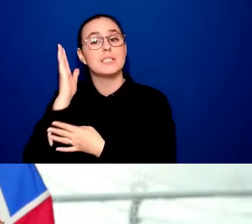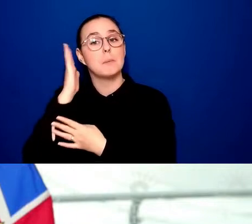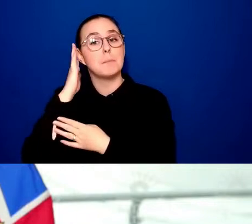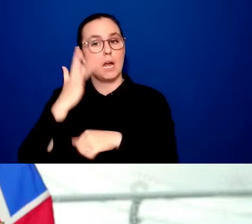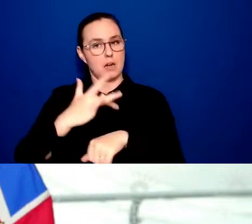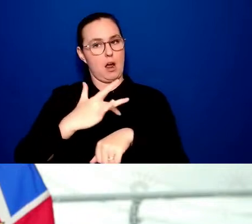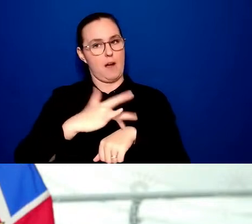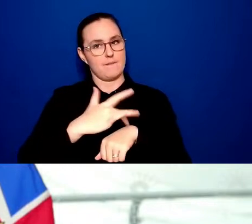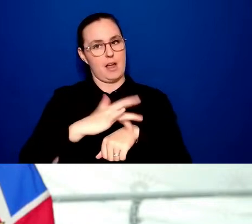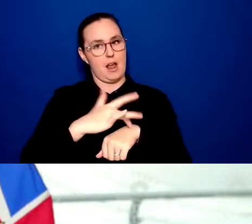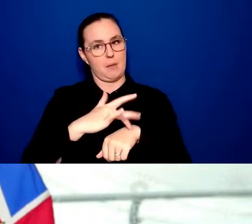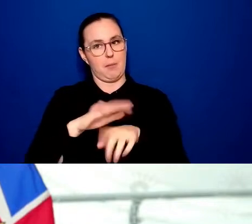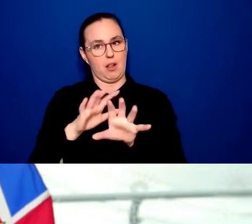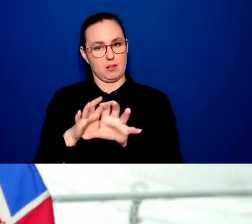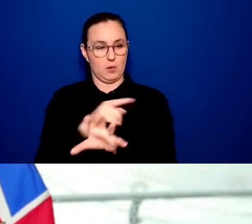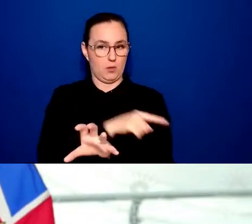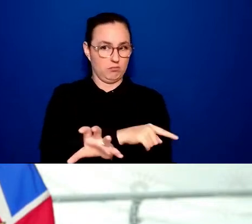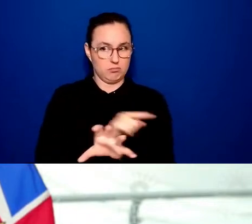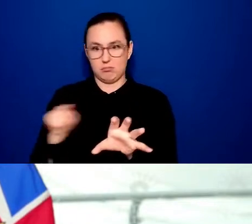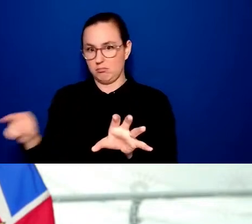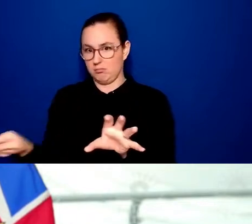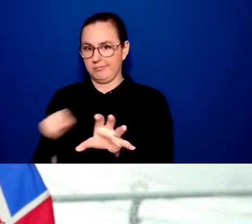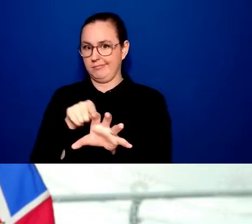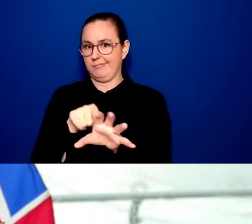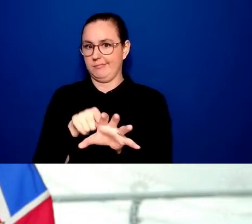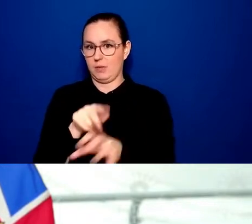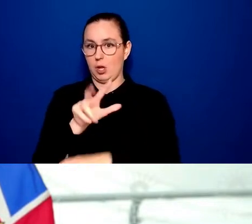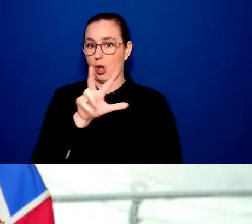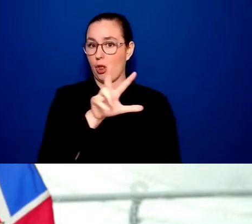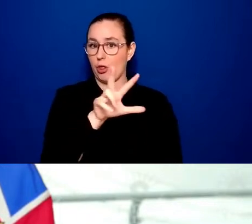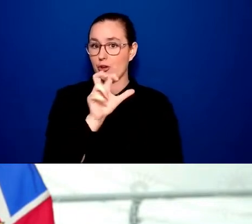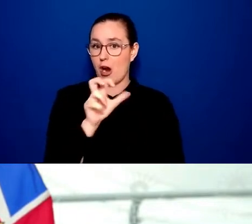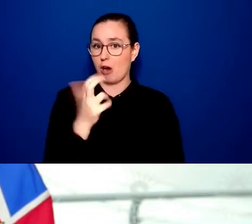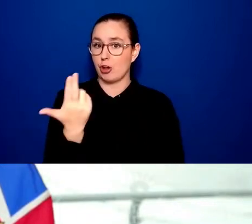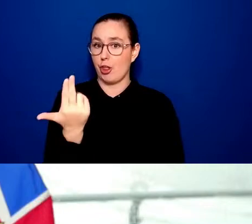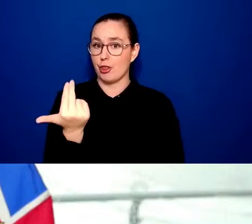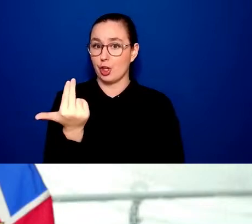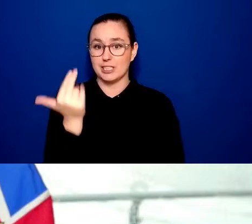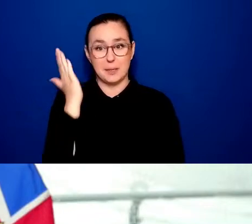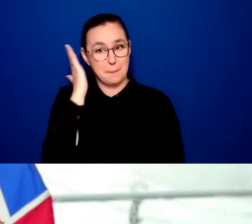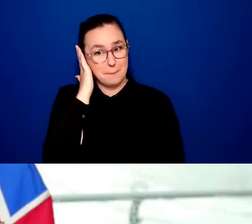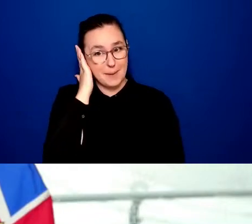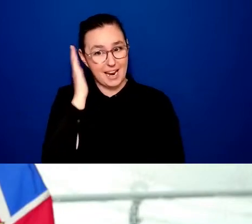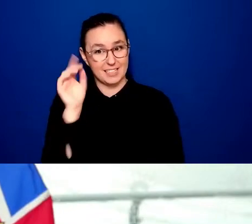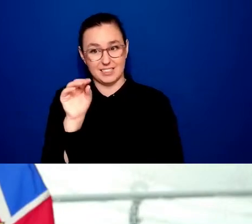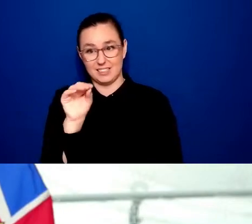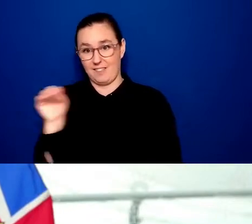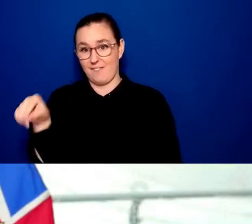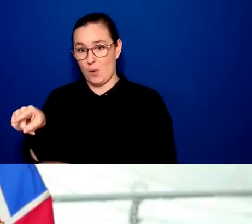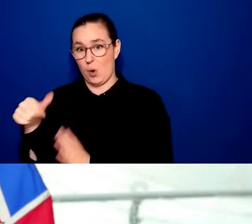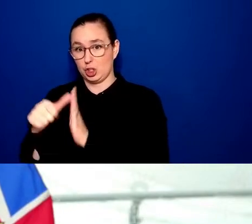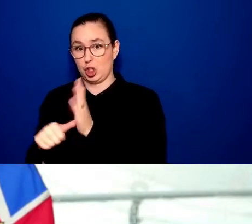there are 313 of those surge beds that are full. So in total, that's